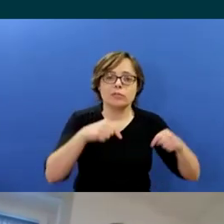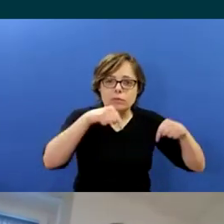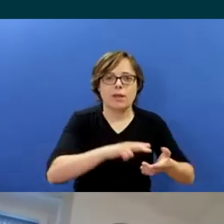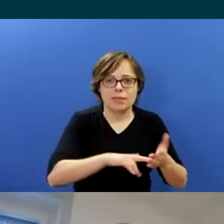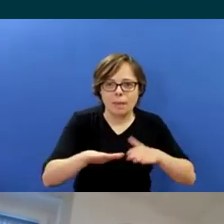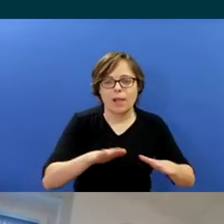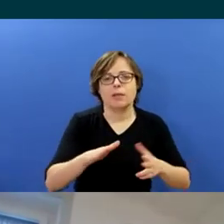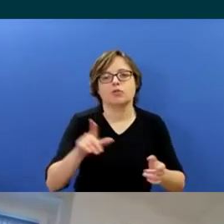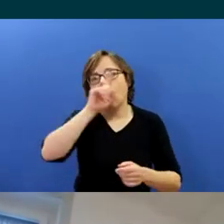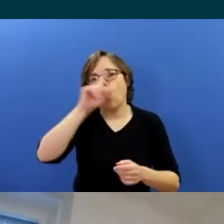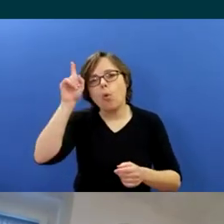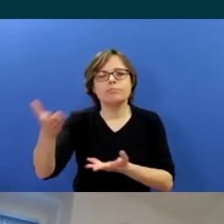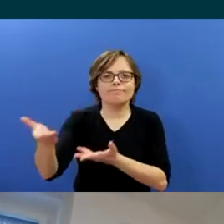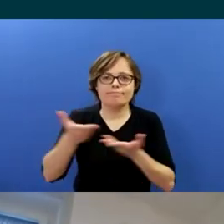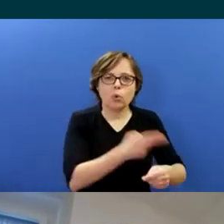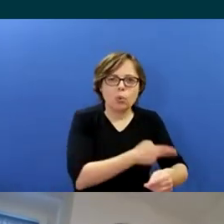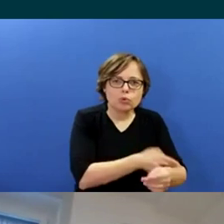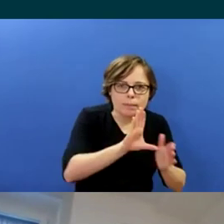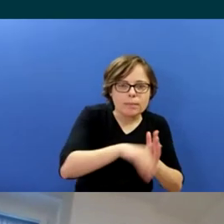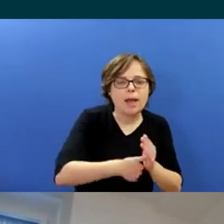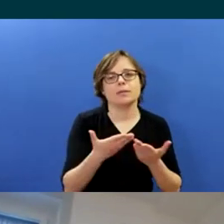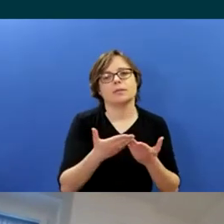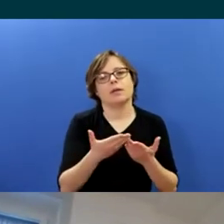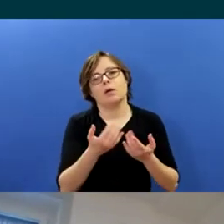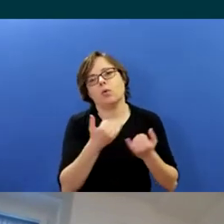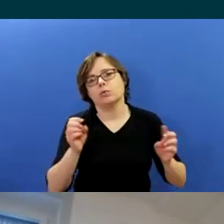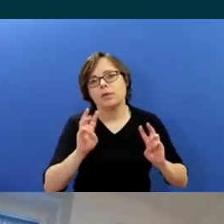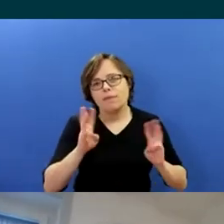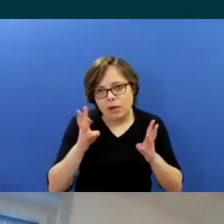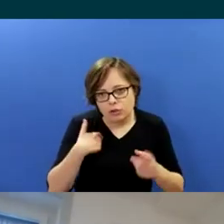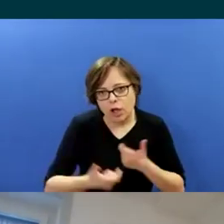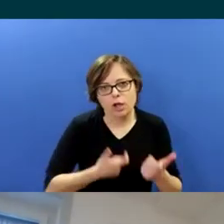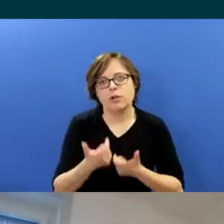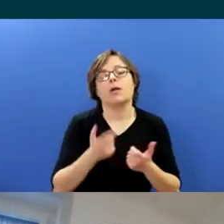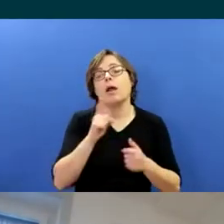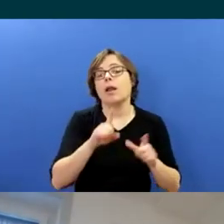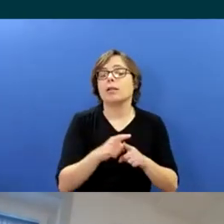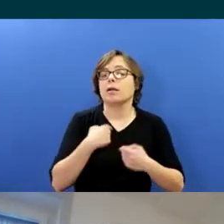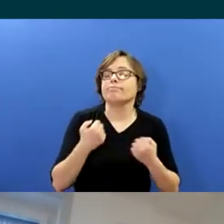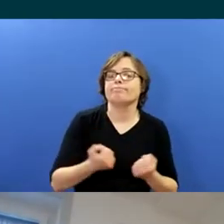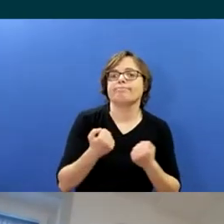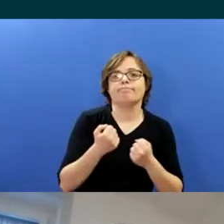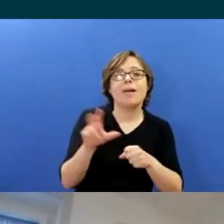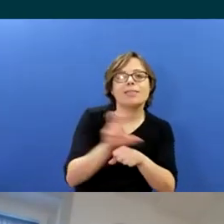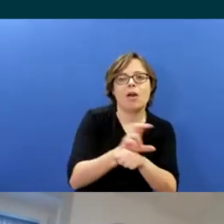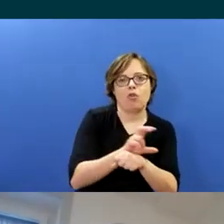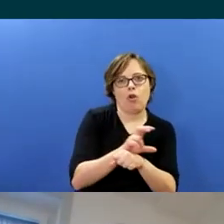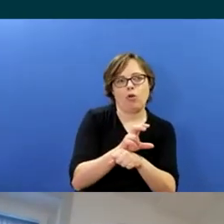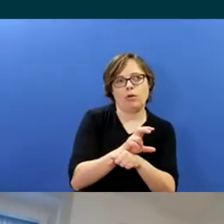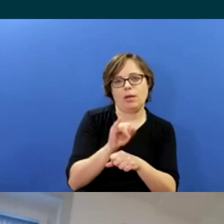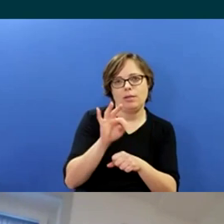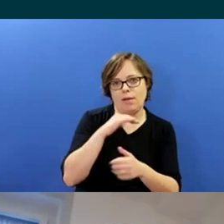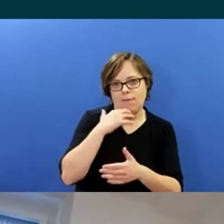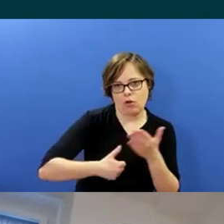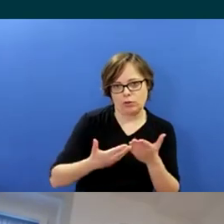a workshop, but we also use digital technologies in order to be even more